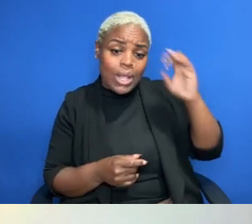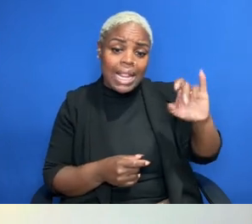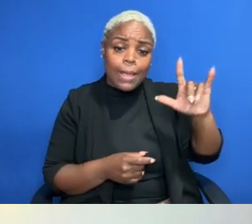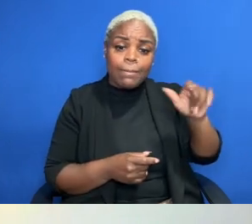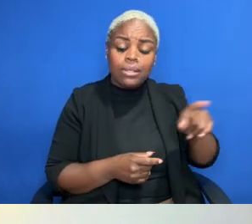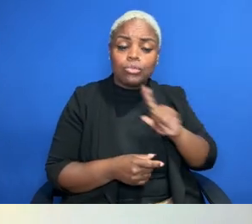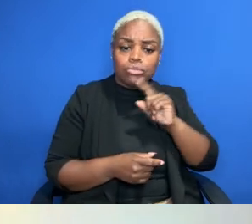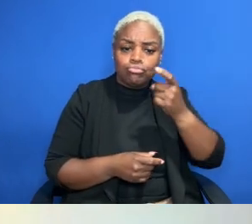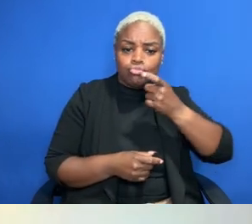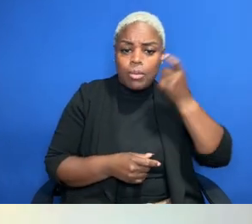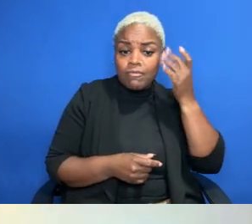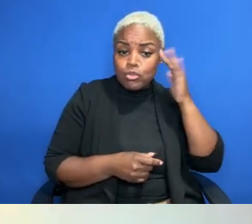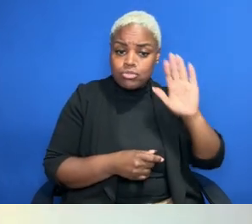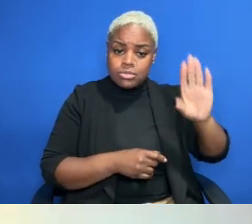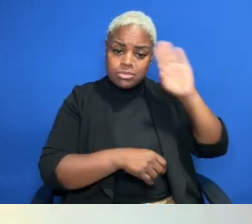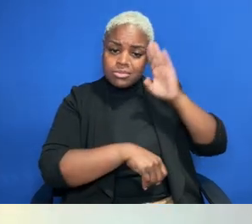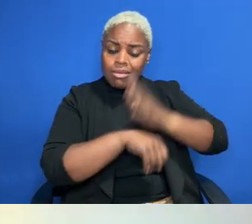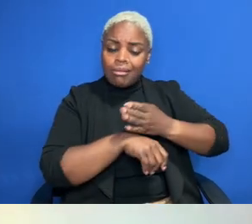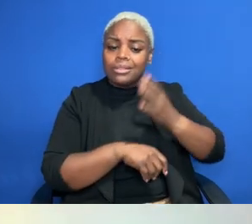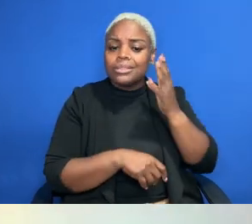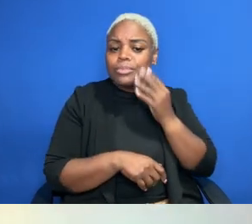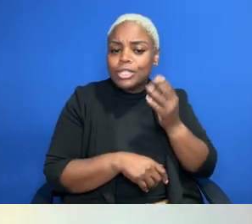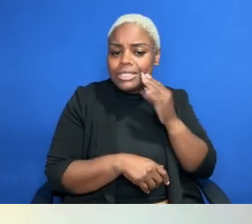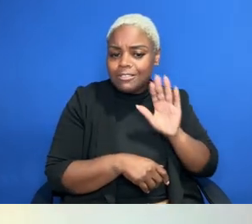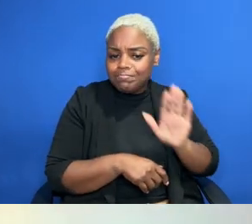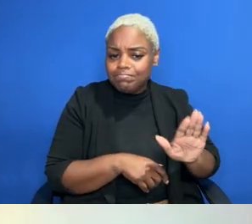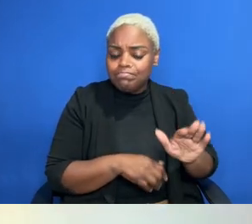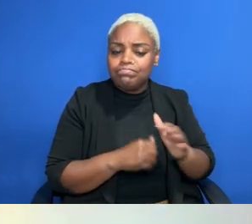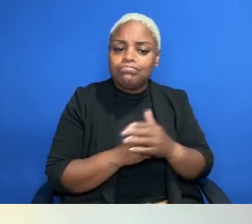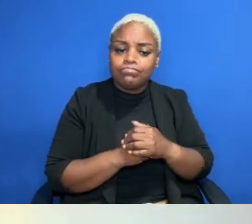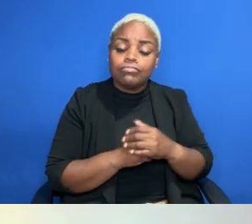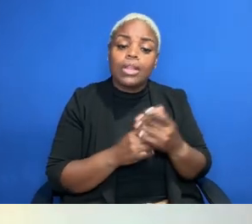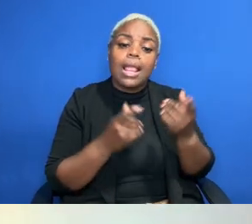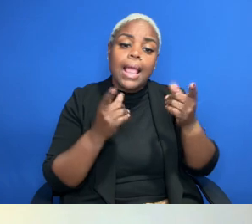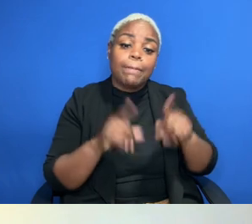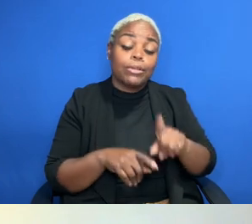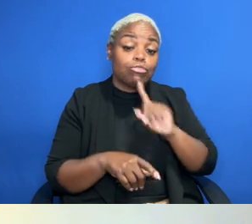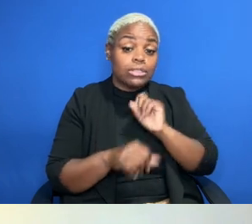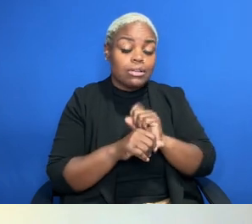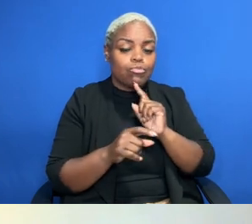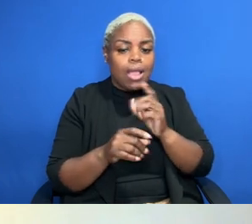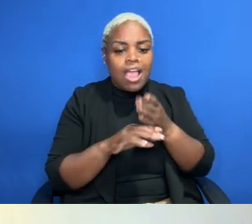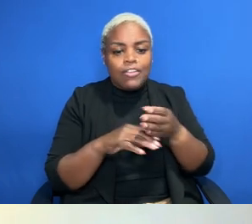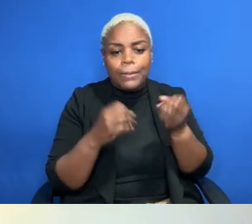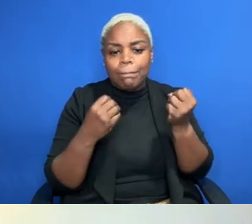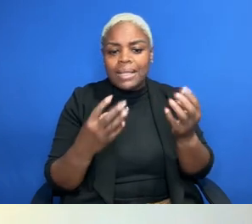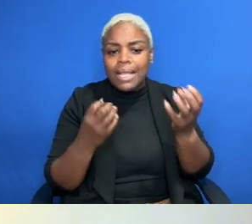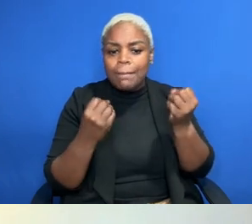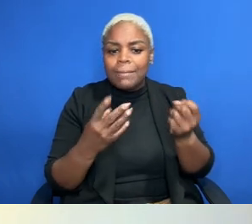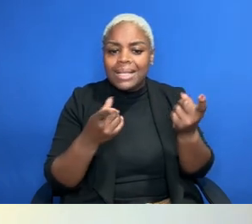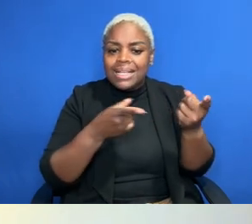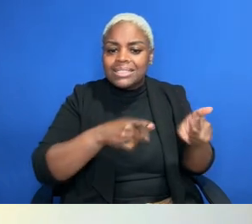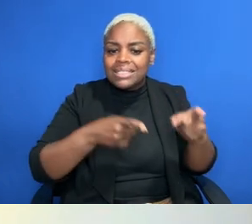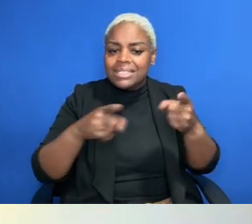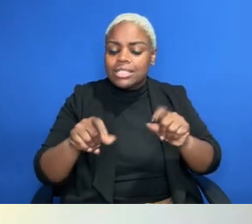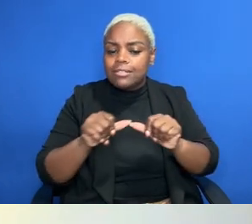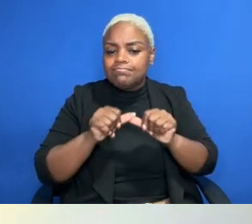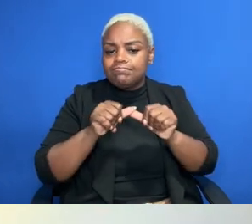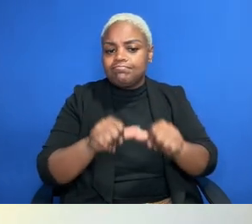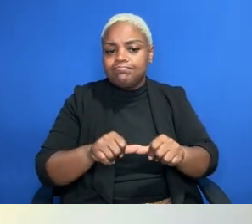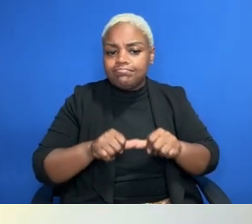because I know Emily, the trauma that her son experienced happened really after many,